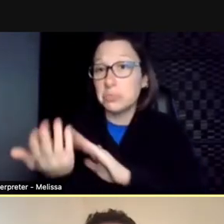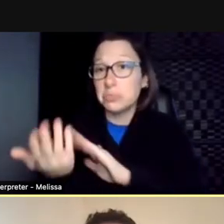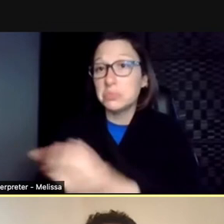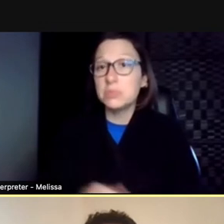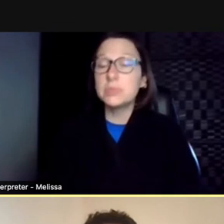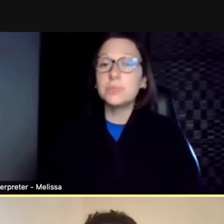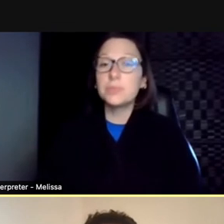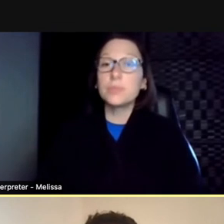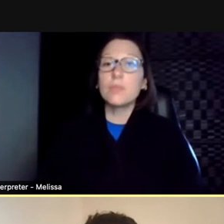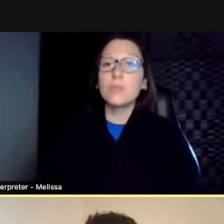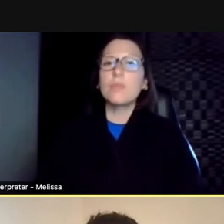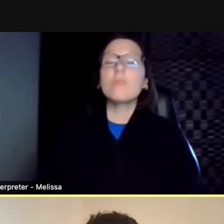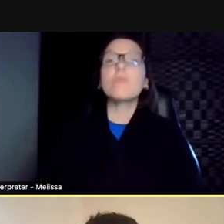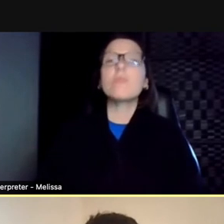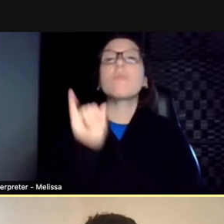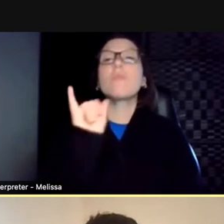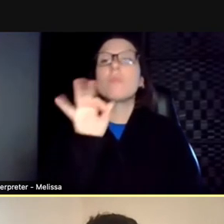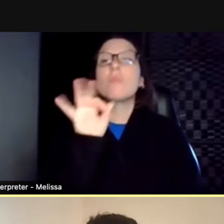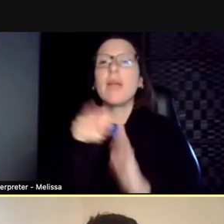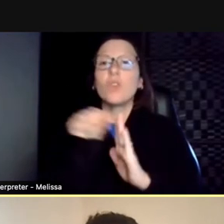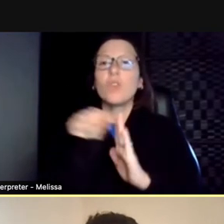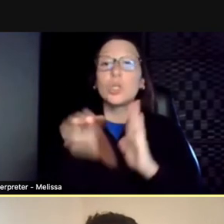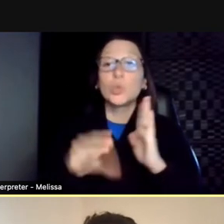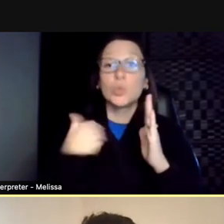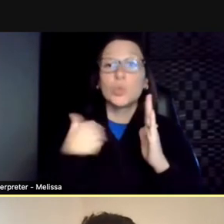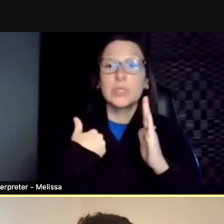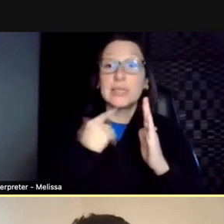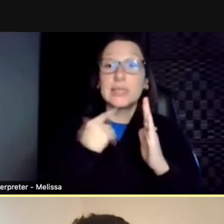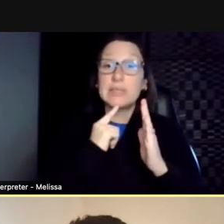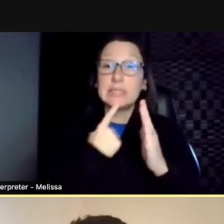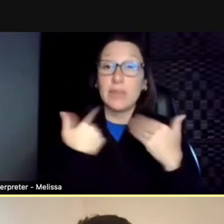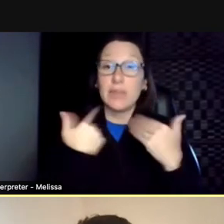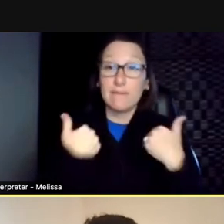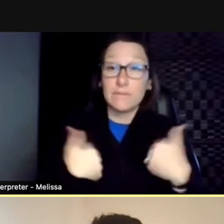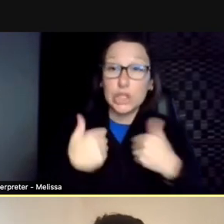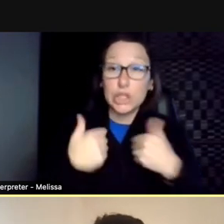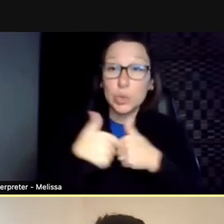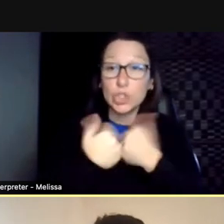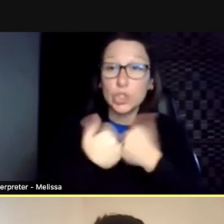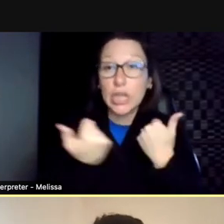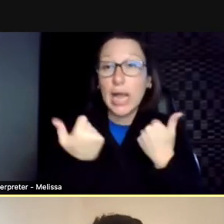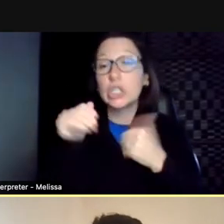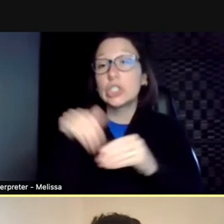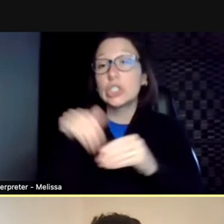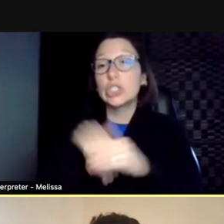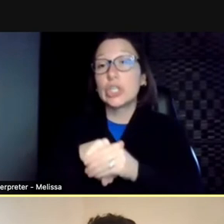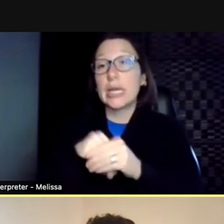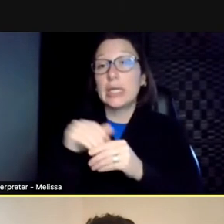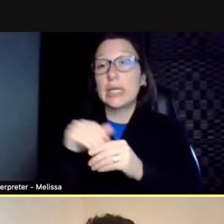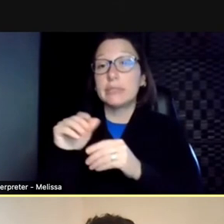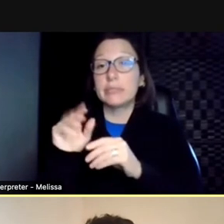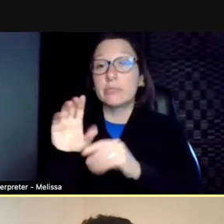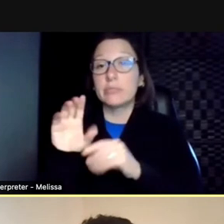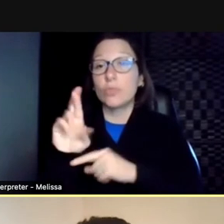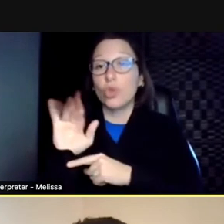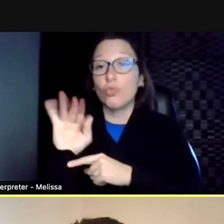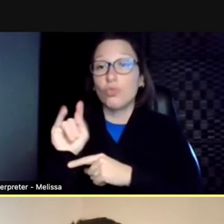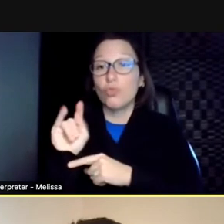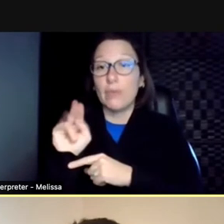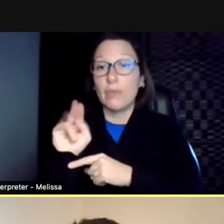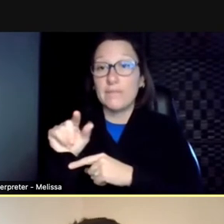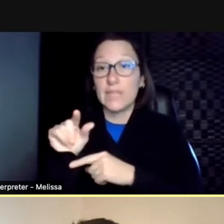And if you have students who have significant physical challenges and are in, say a Riften chair or other adaptive seating, can